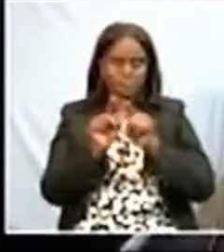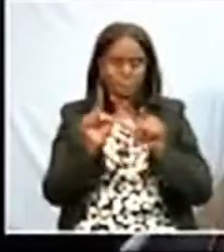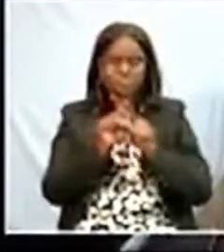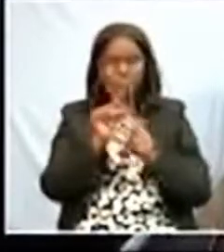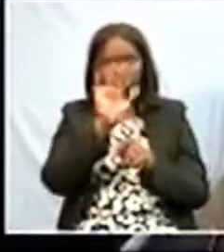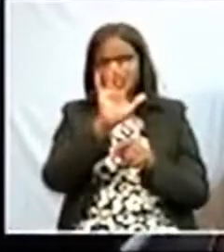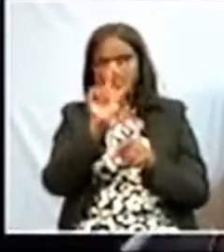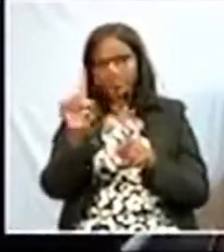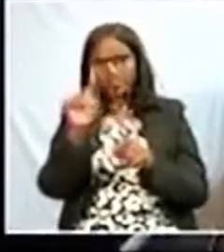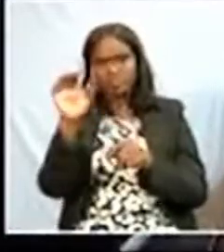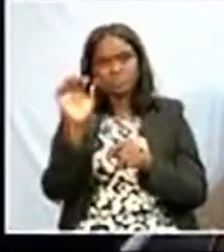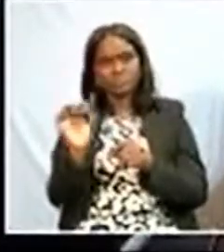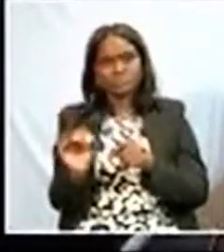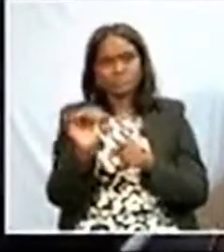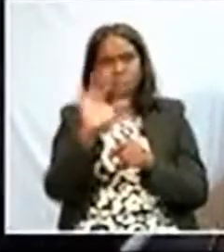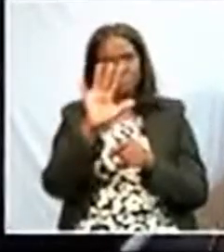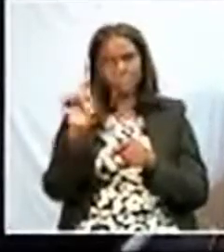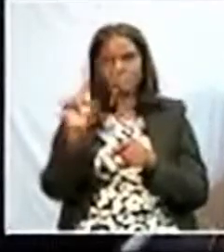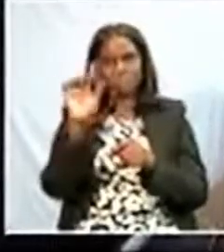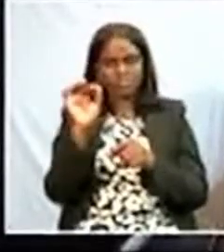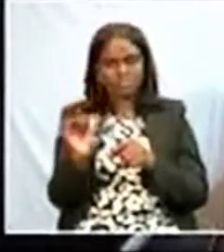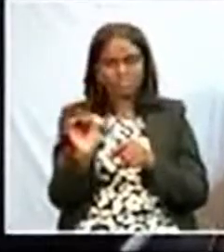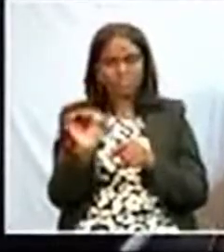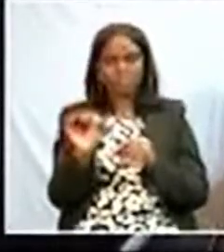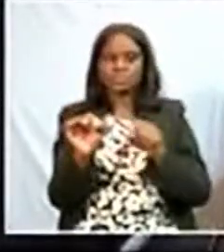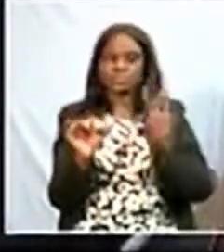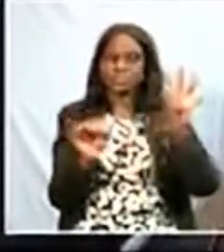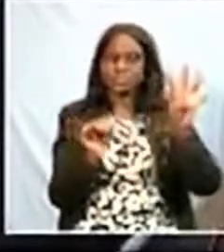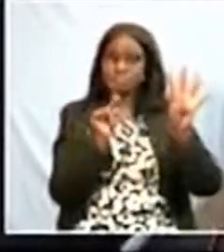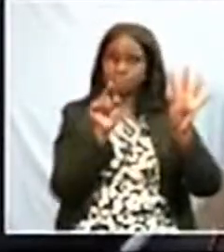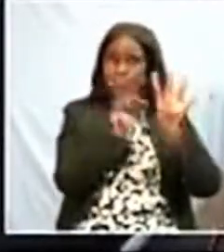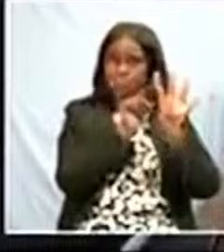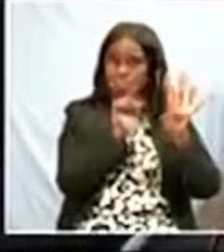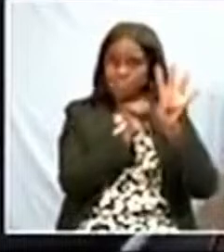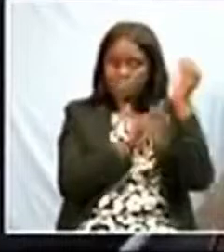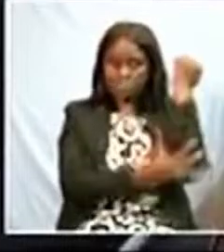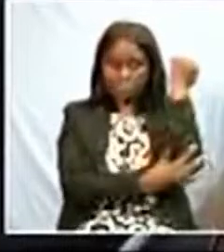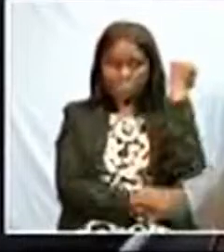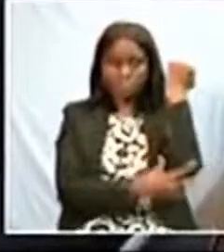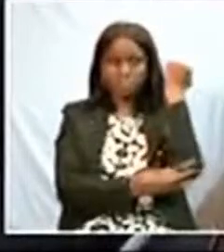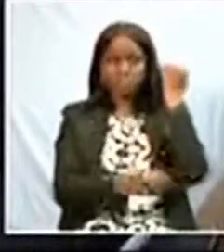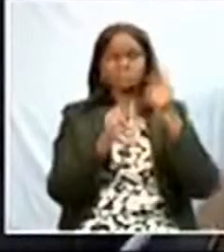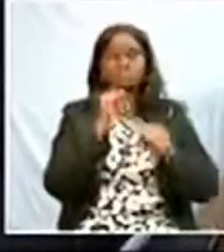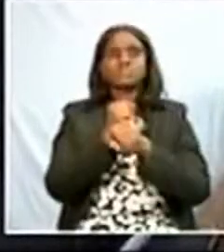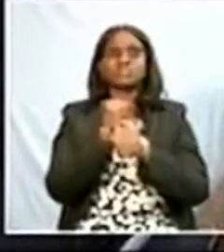maybe 51%, and 4 of them poor workmanship,